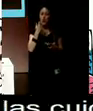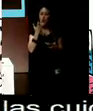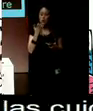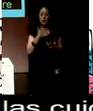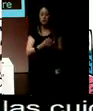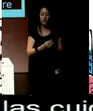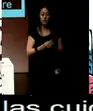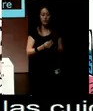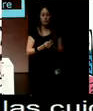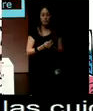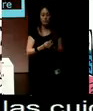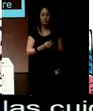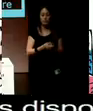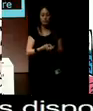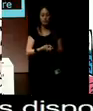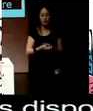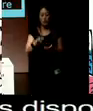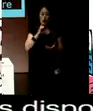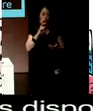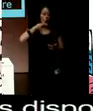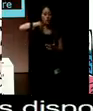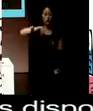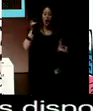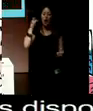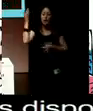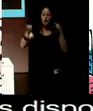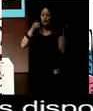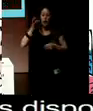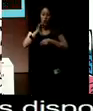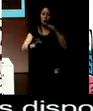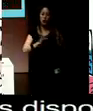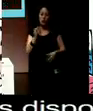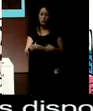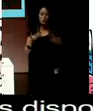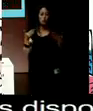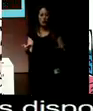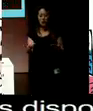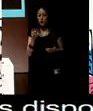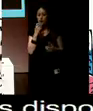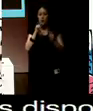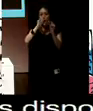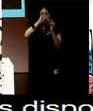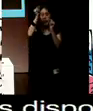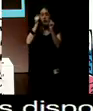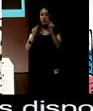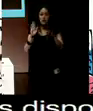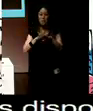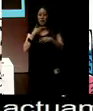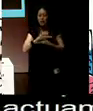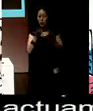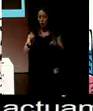As Finn mentioned, the design for all in this aspect, I think, is very important. If we do it well and we